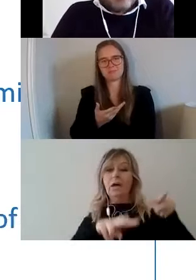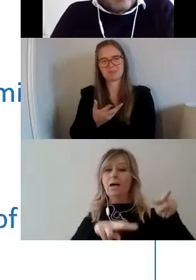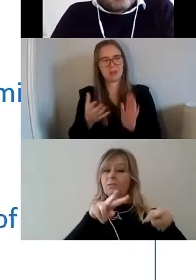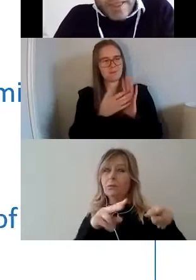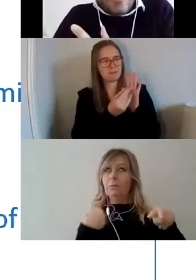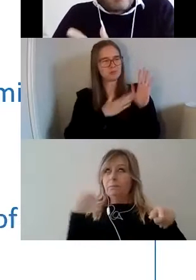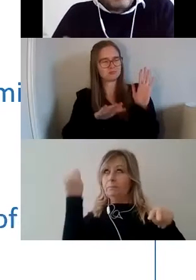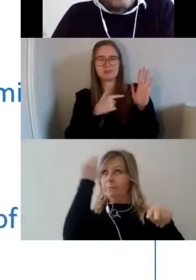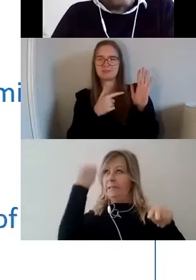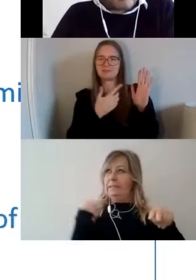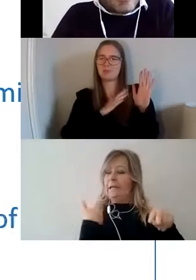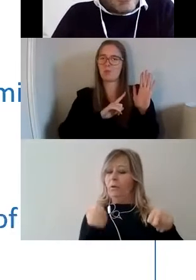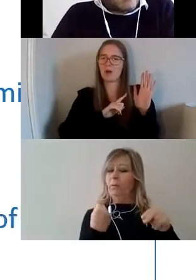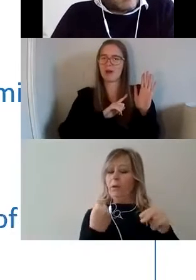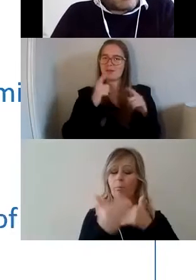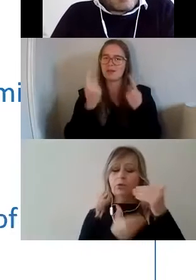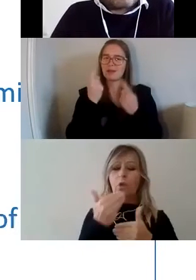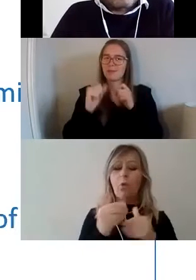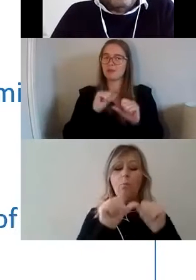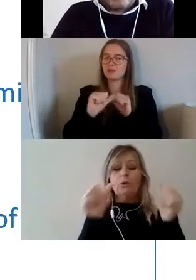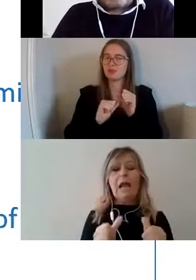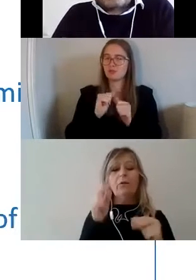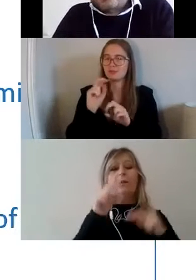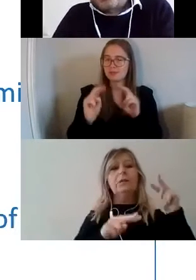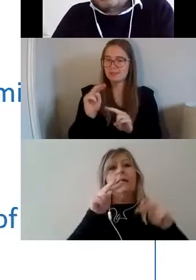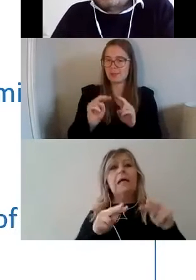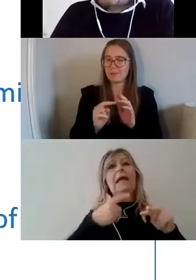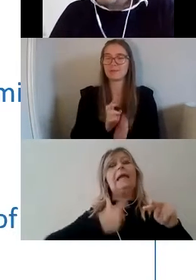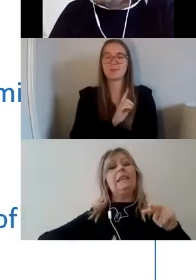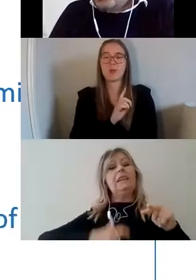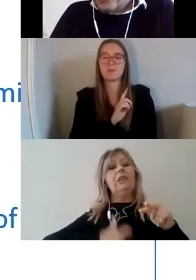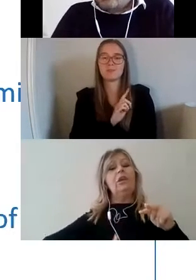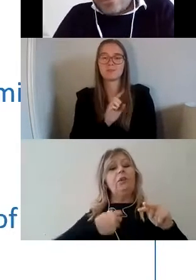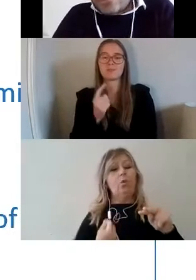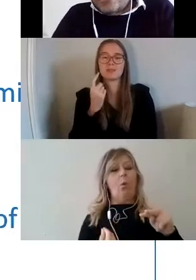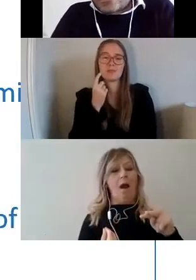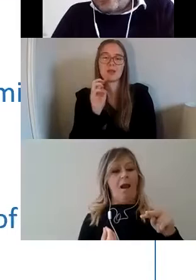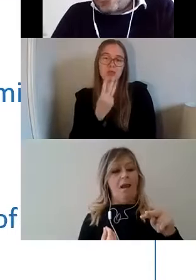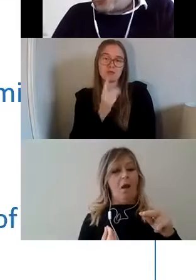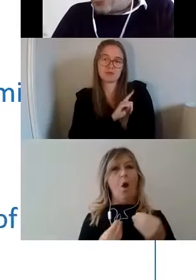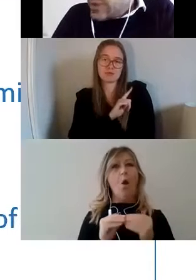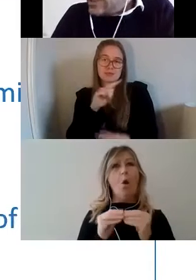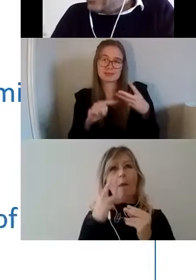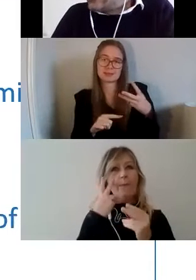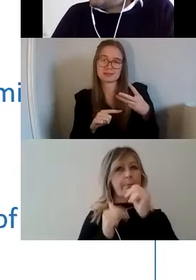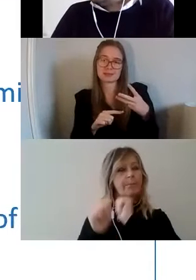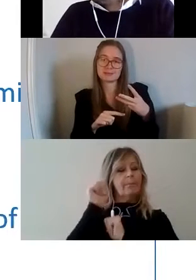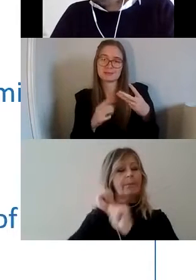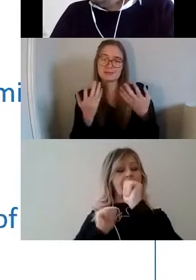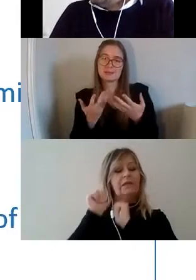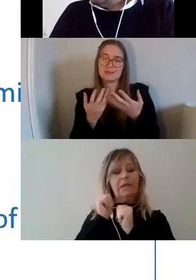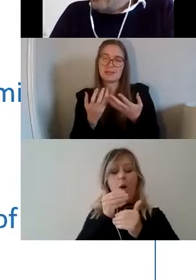to think of a procedure of assessment? Because simply there are three reasons, and today